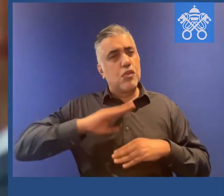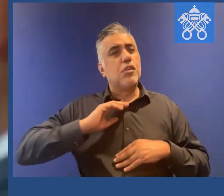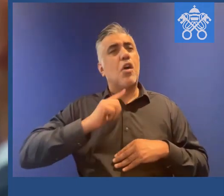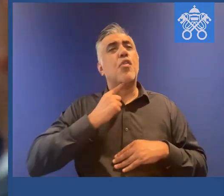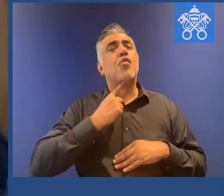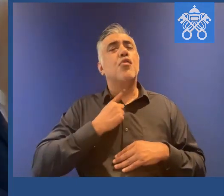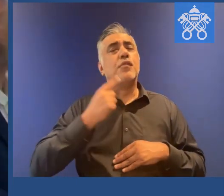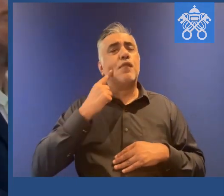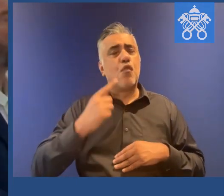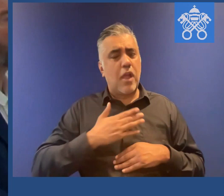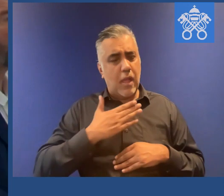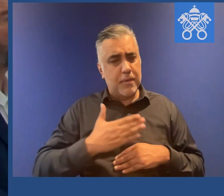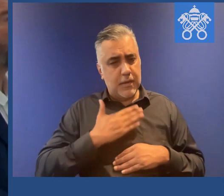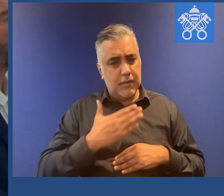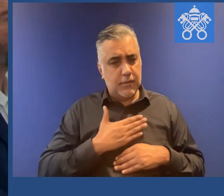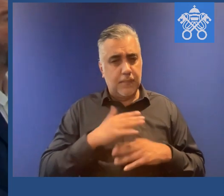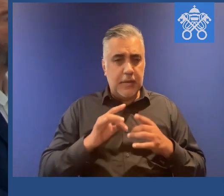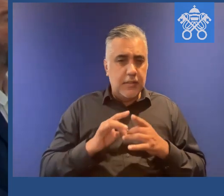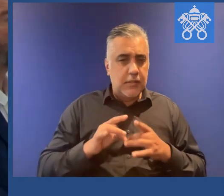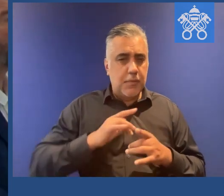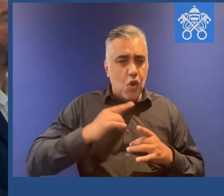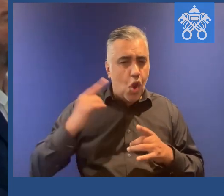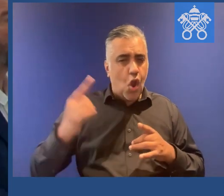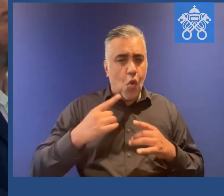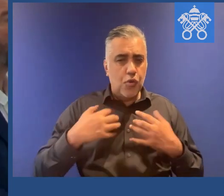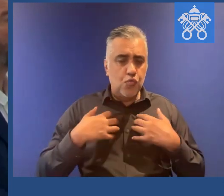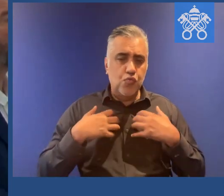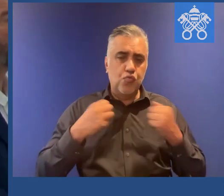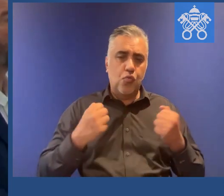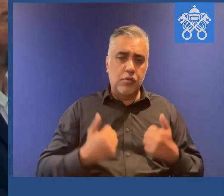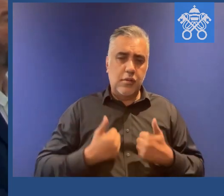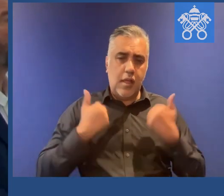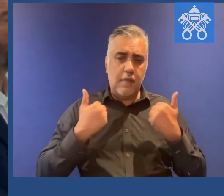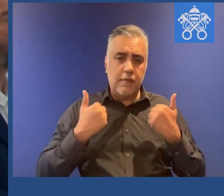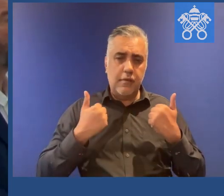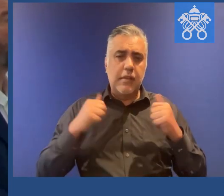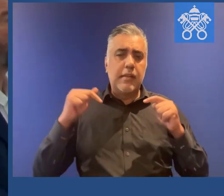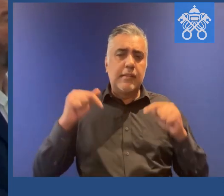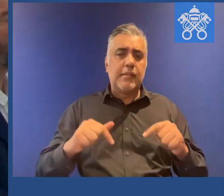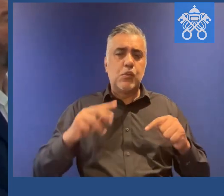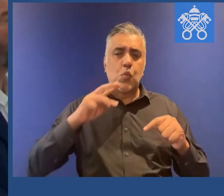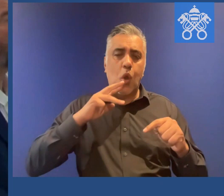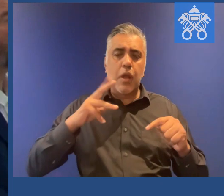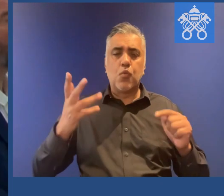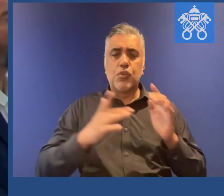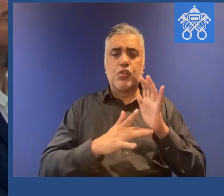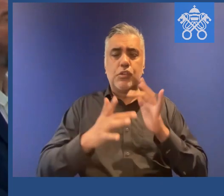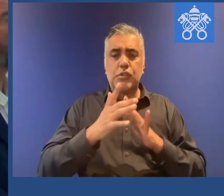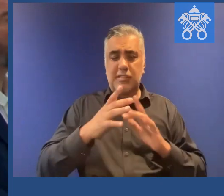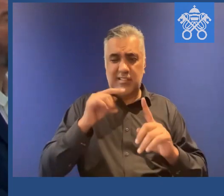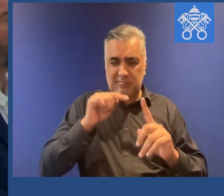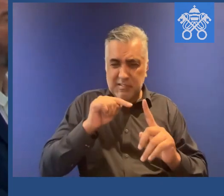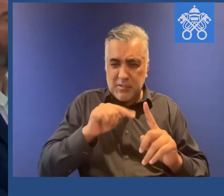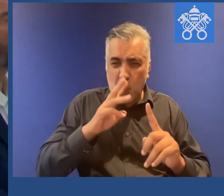for happiness. The Spirit always restores life. This is the water of which Jesus